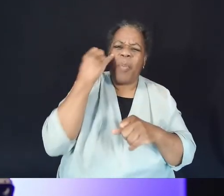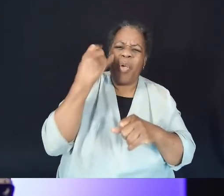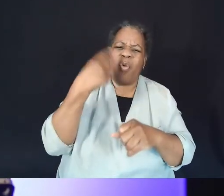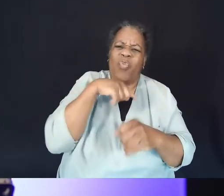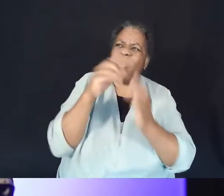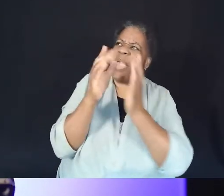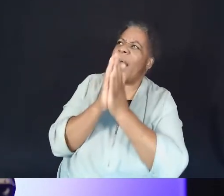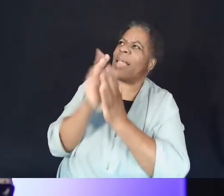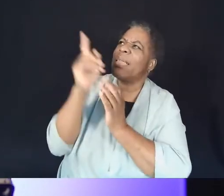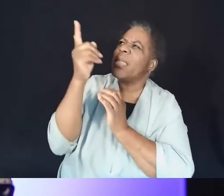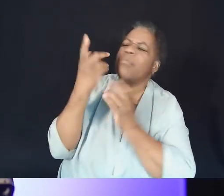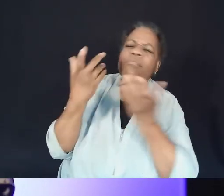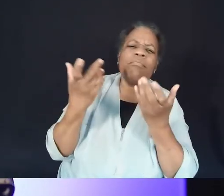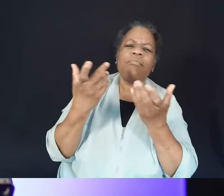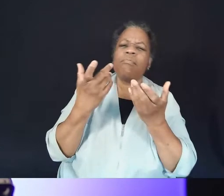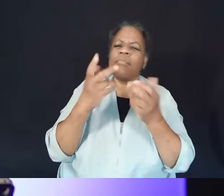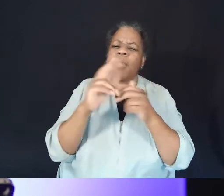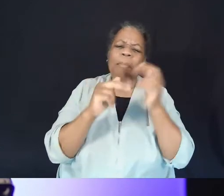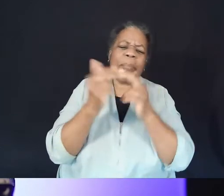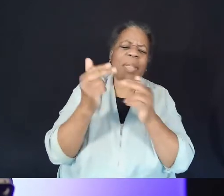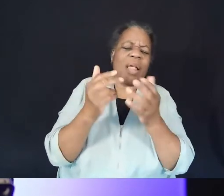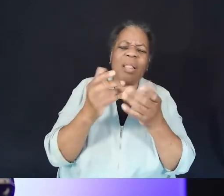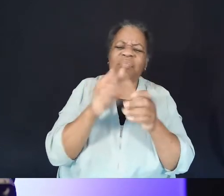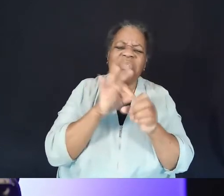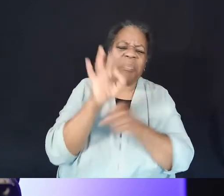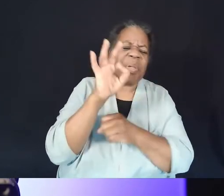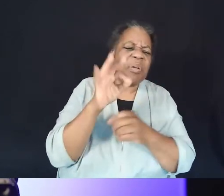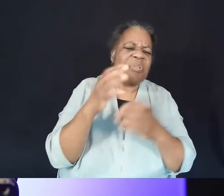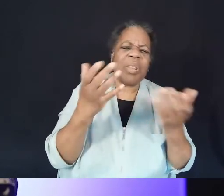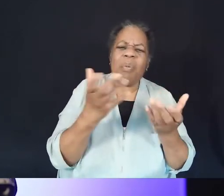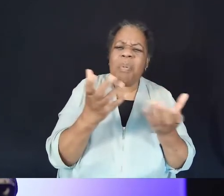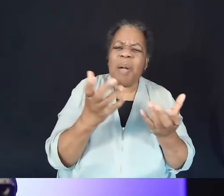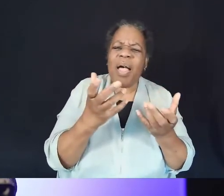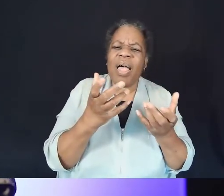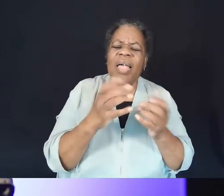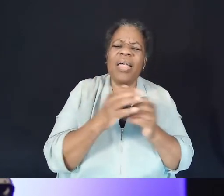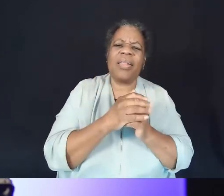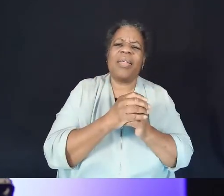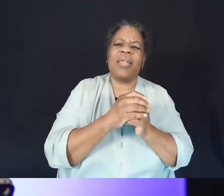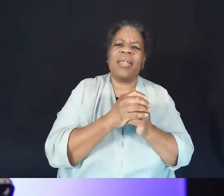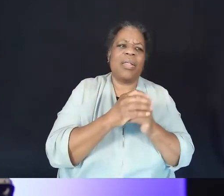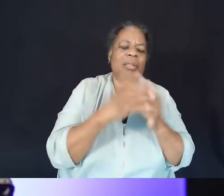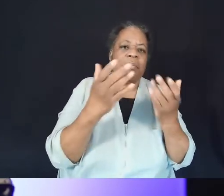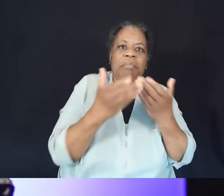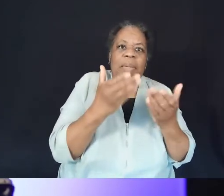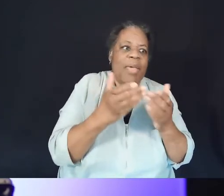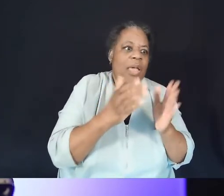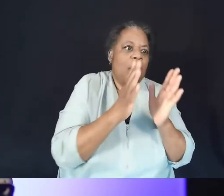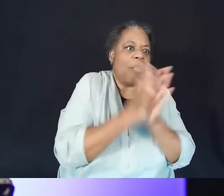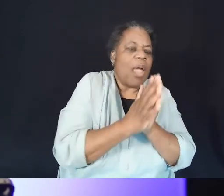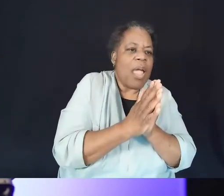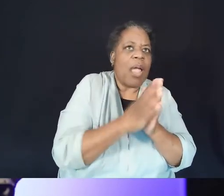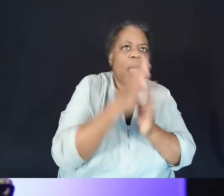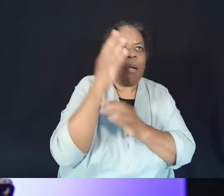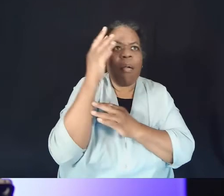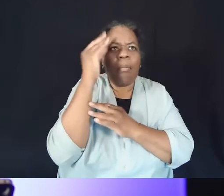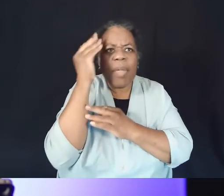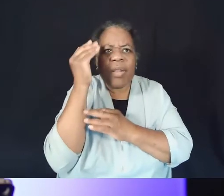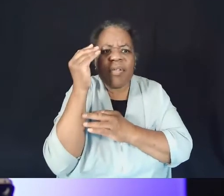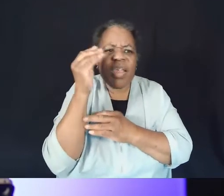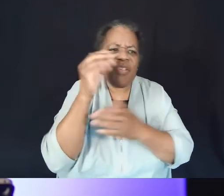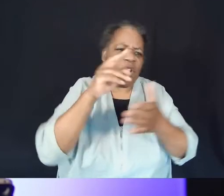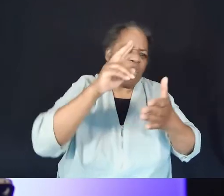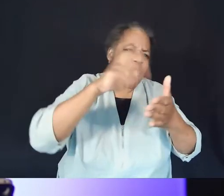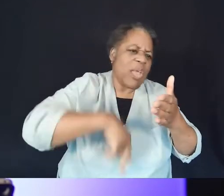your spiritually formative practices and habits again? Prayer, meditation, the reading and application